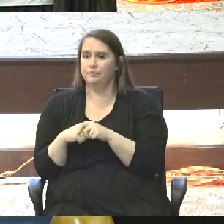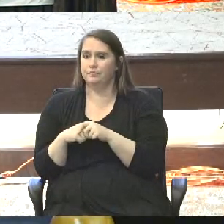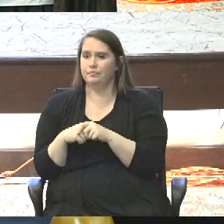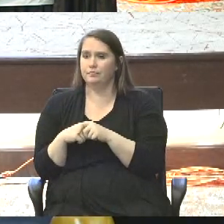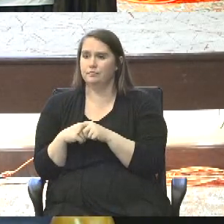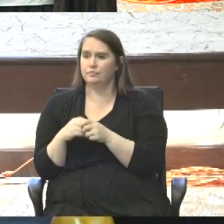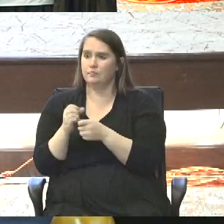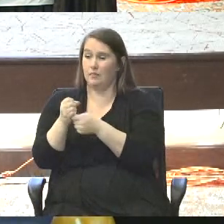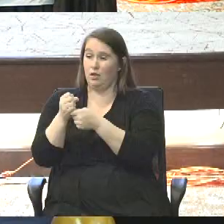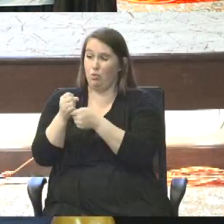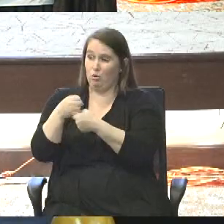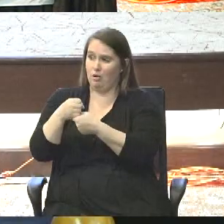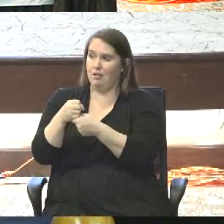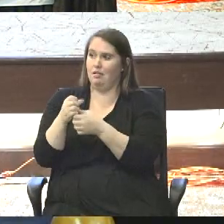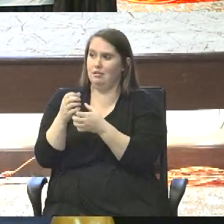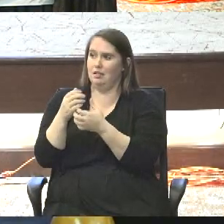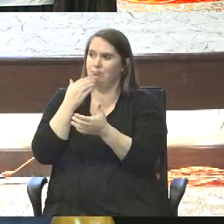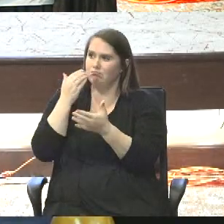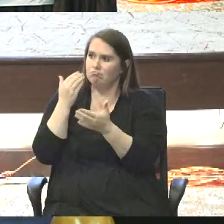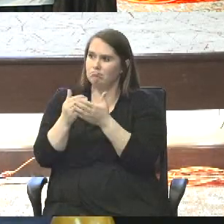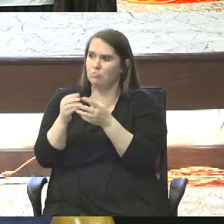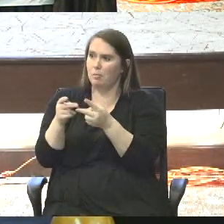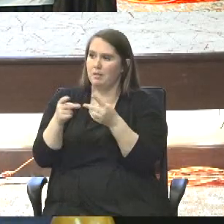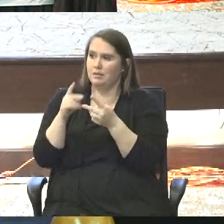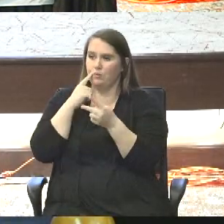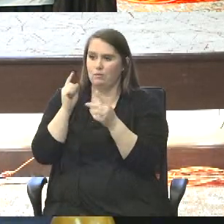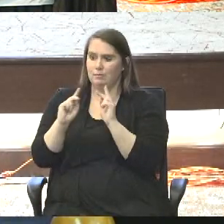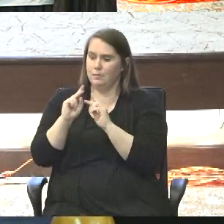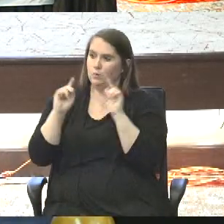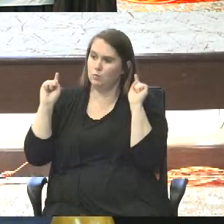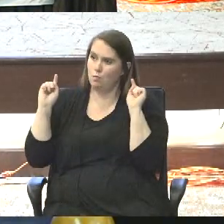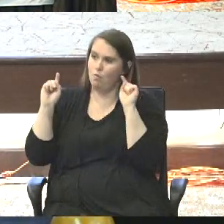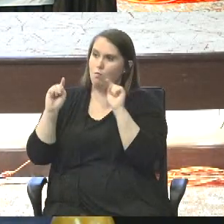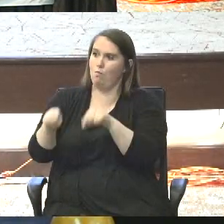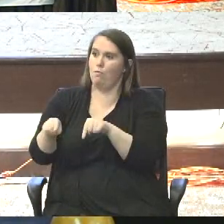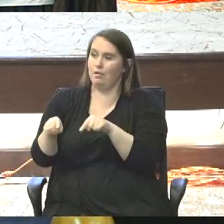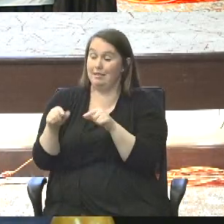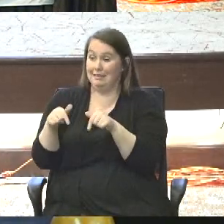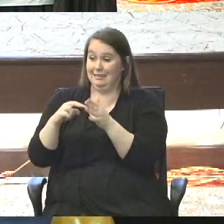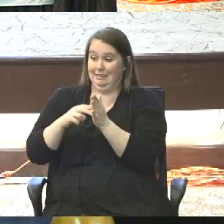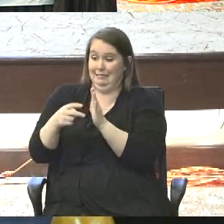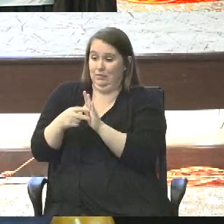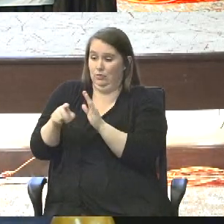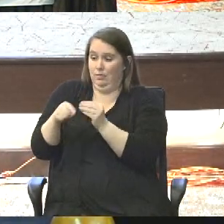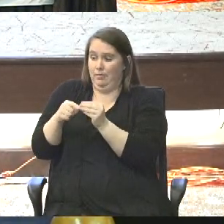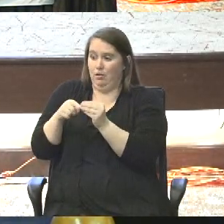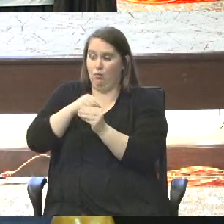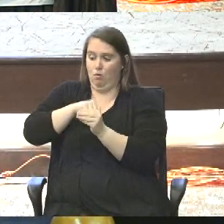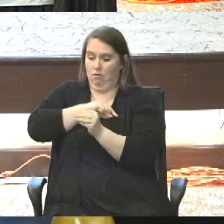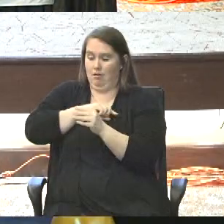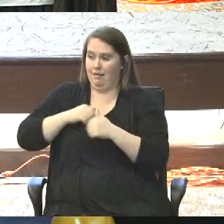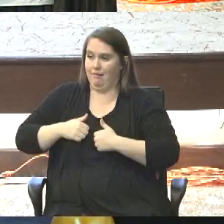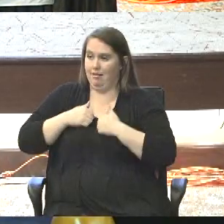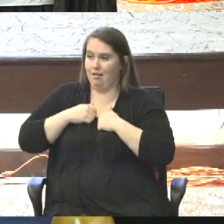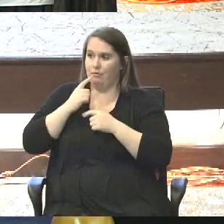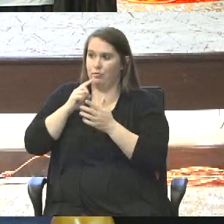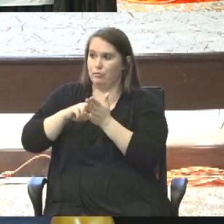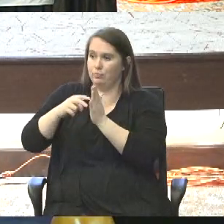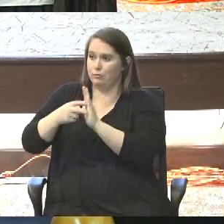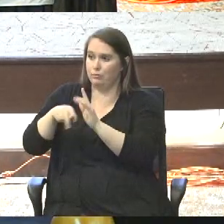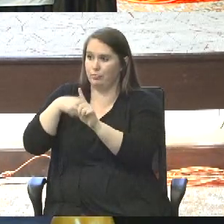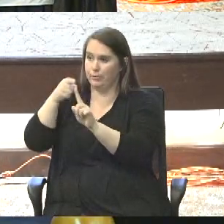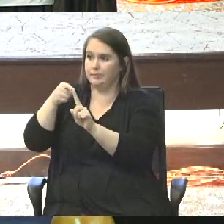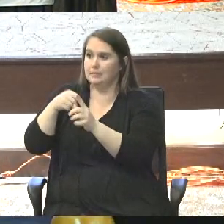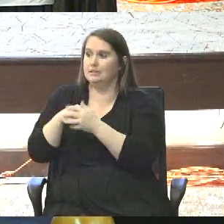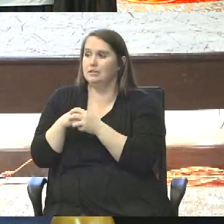vibrant place to go in Waco, Texas. This council's been very intentional about quality of life improvements in the city, and this is going to be